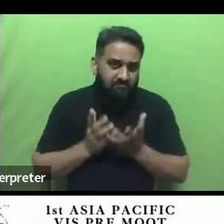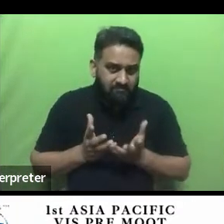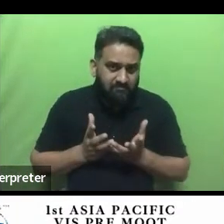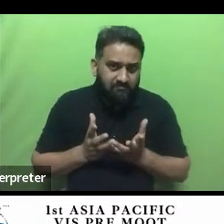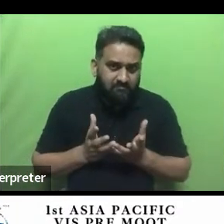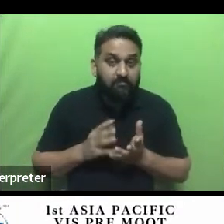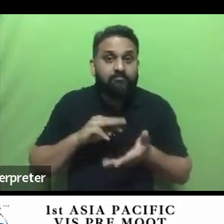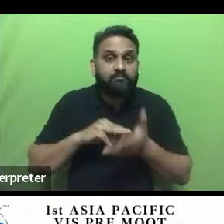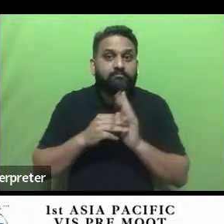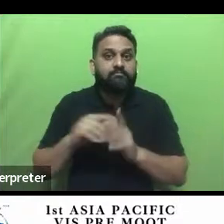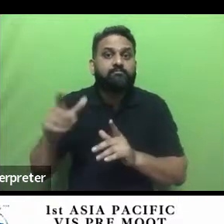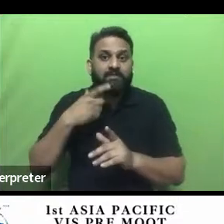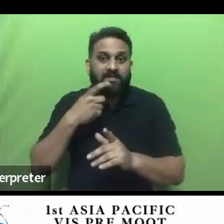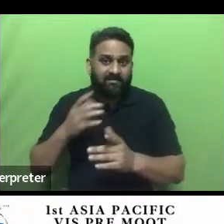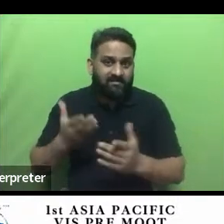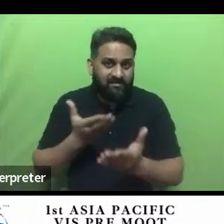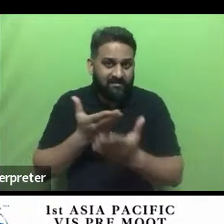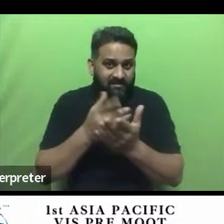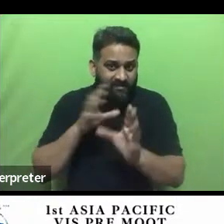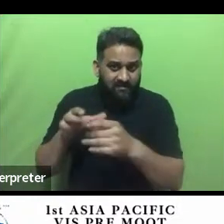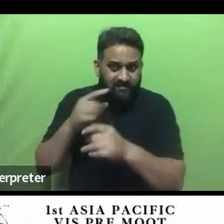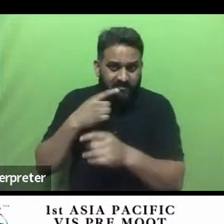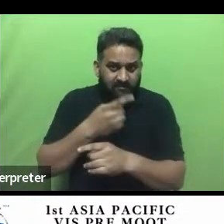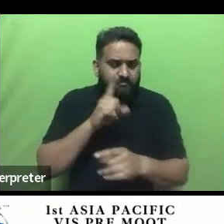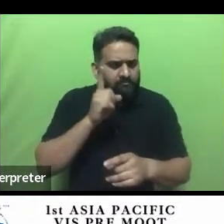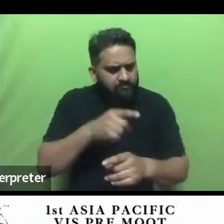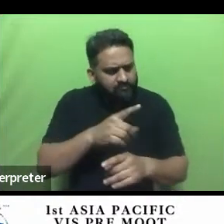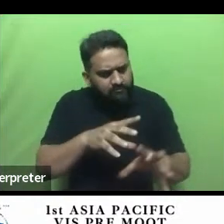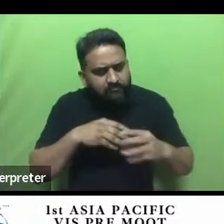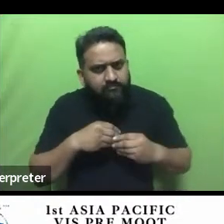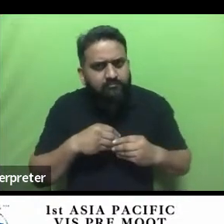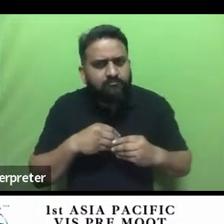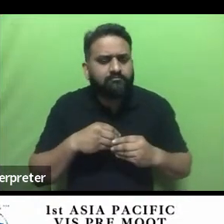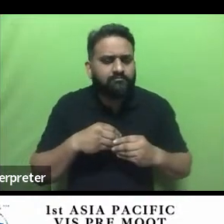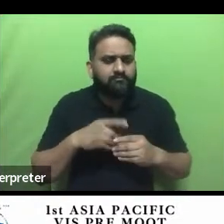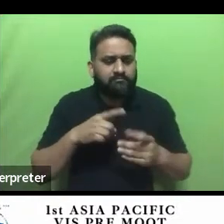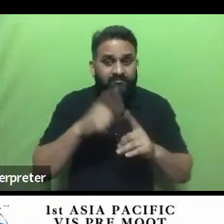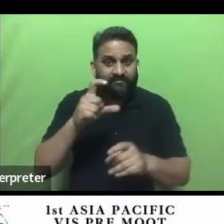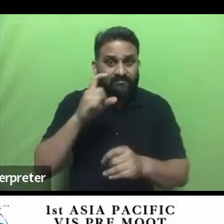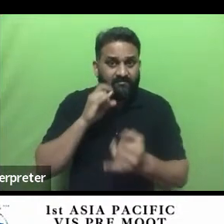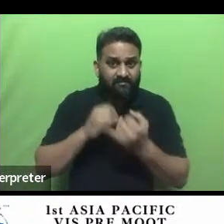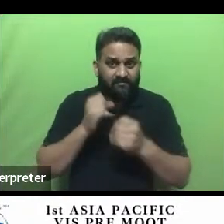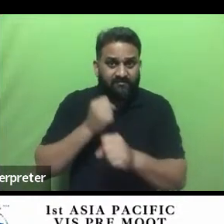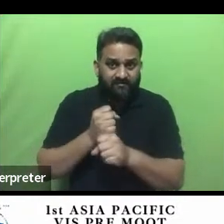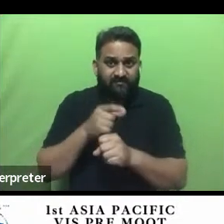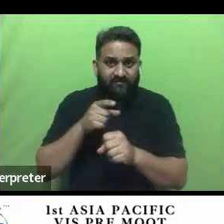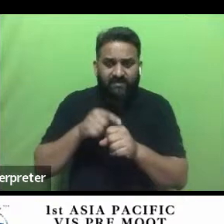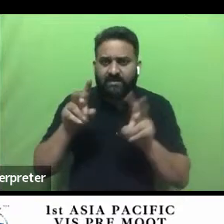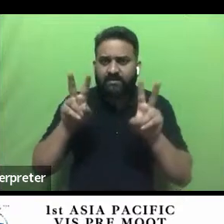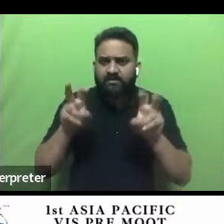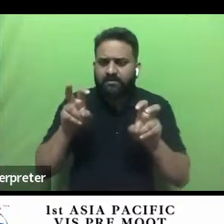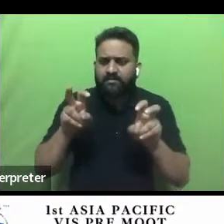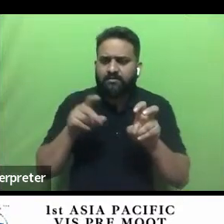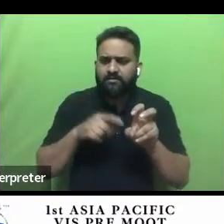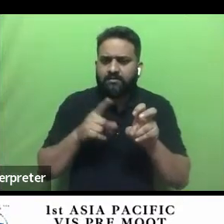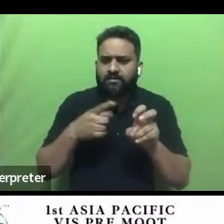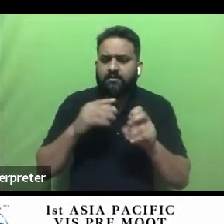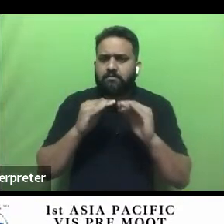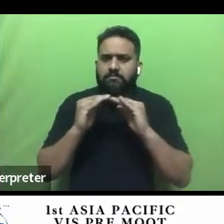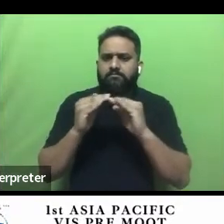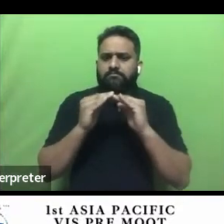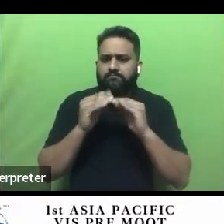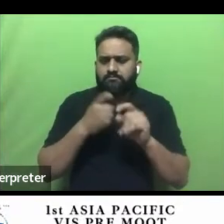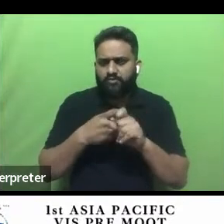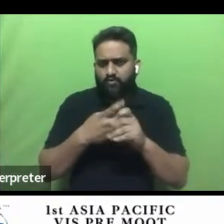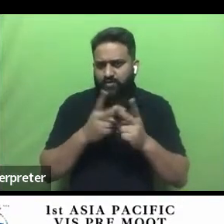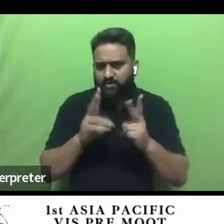claimant submits that the tribunal should consider whether the CISG's sphere of application extends to arbitration agreements. That